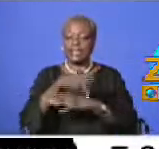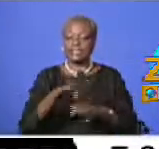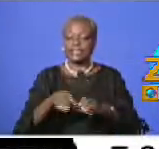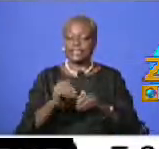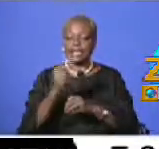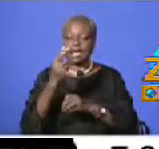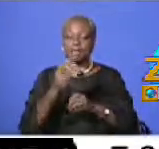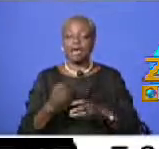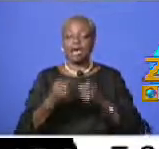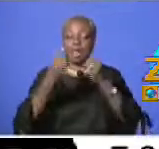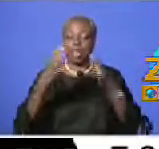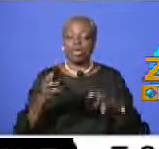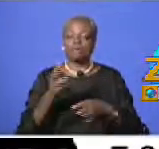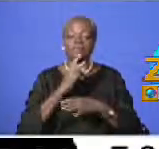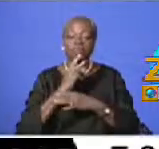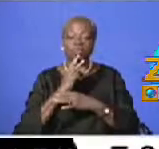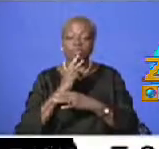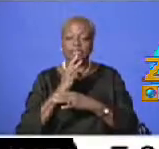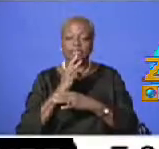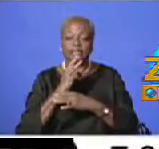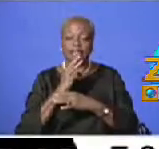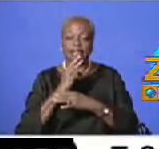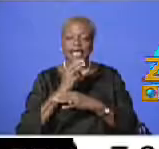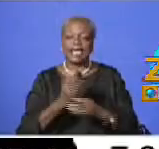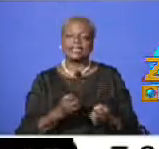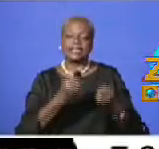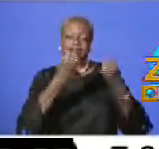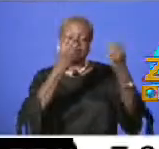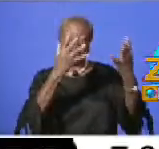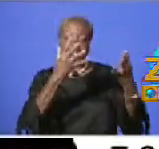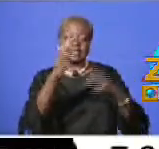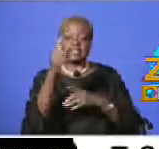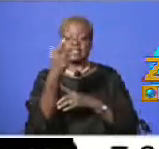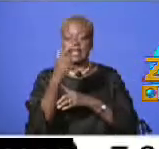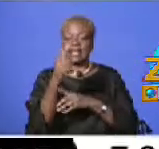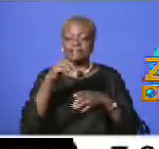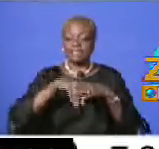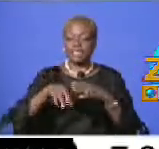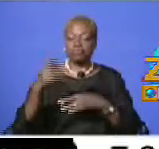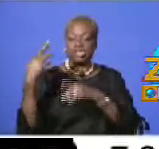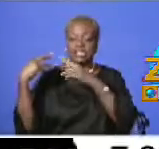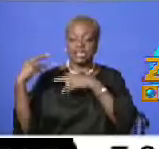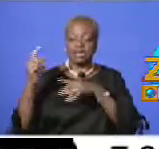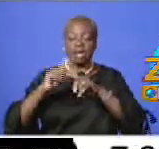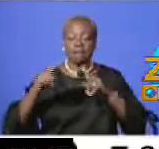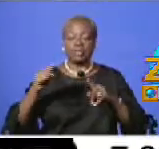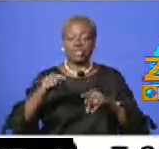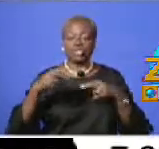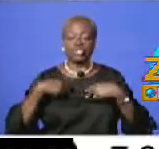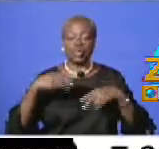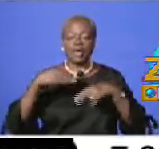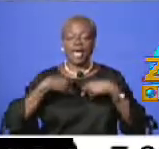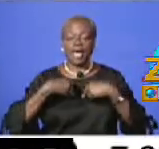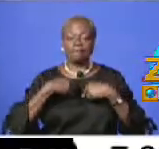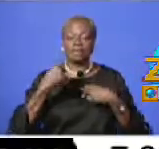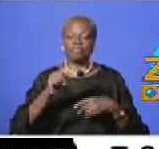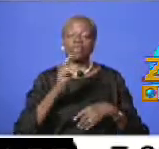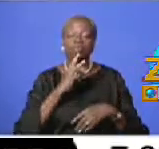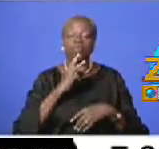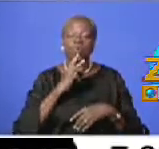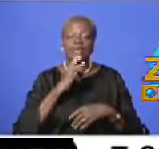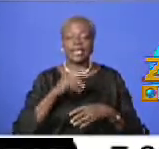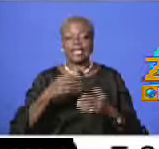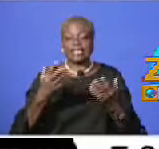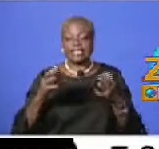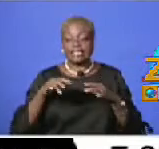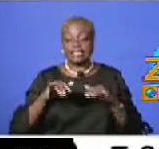and they sacrifice their leaves in return, but you don't have the water sitting around as long as if